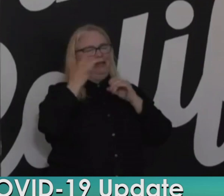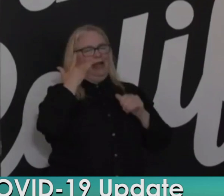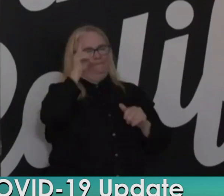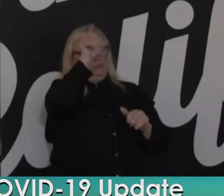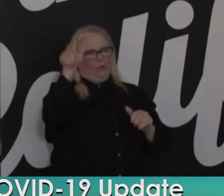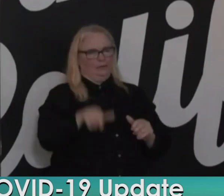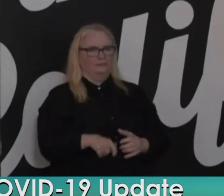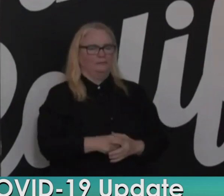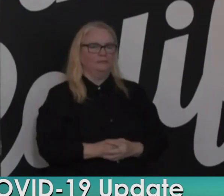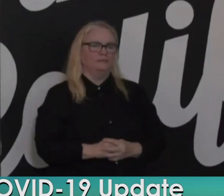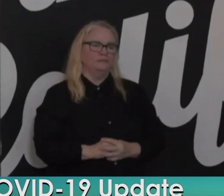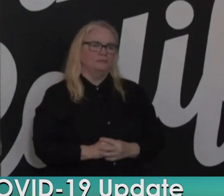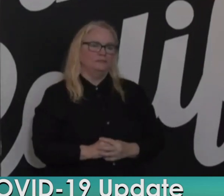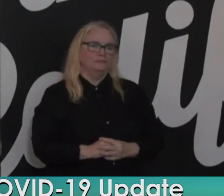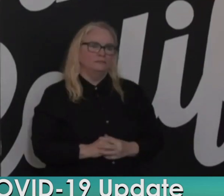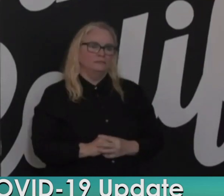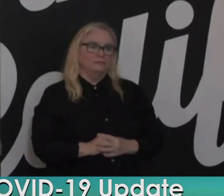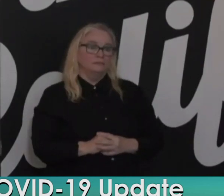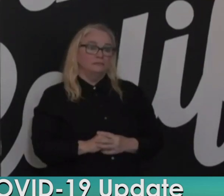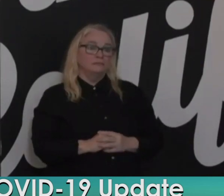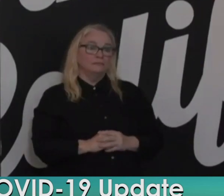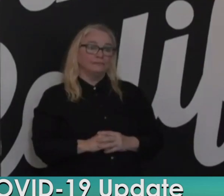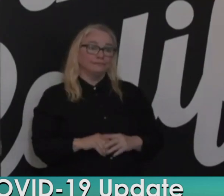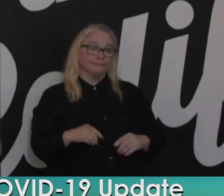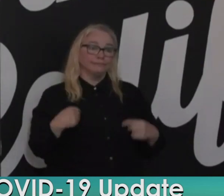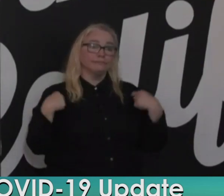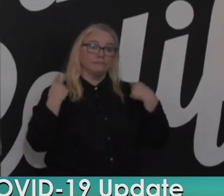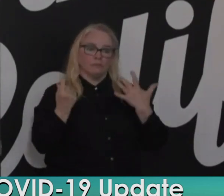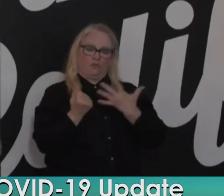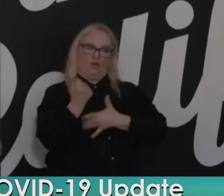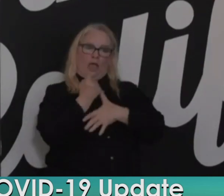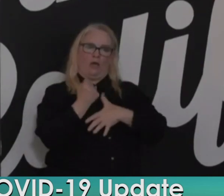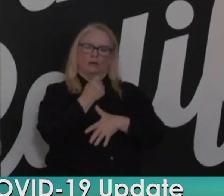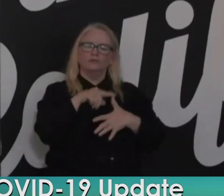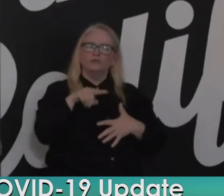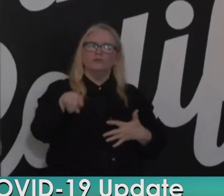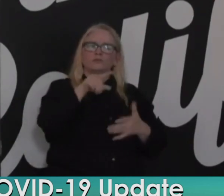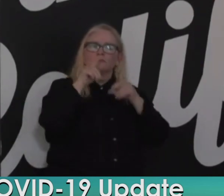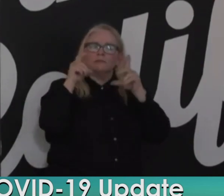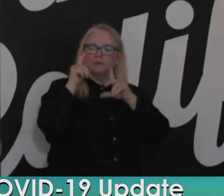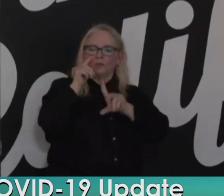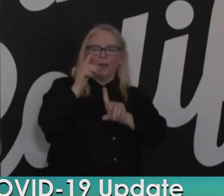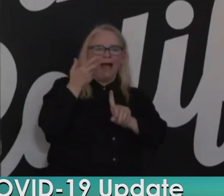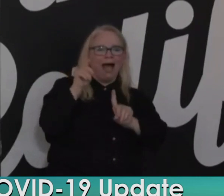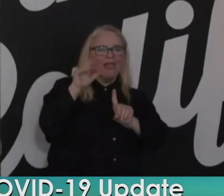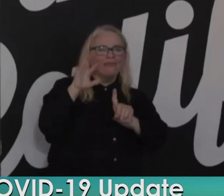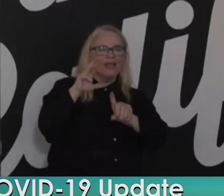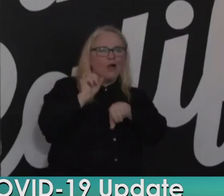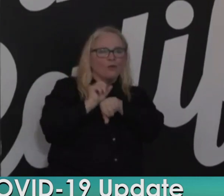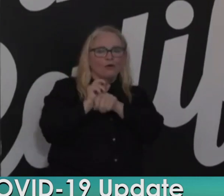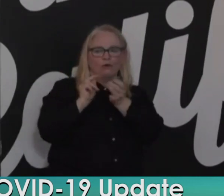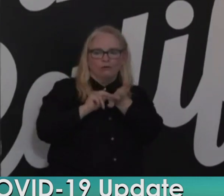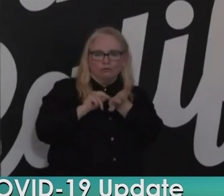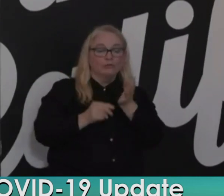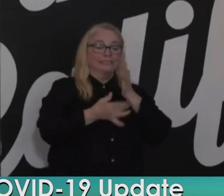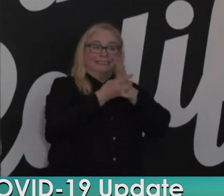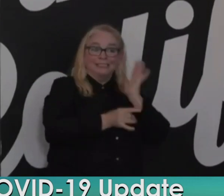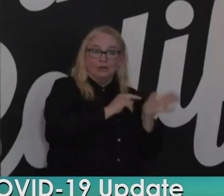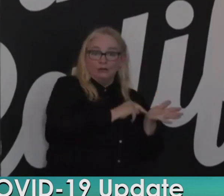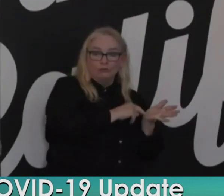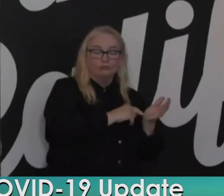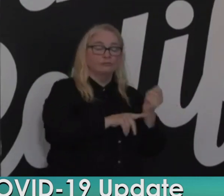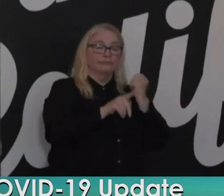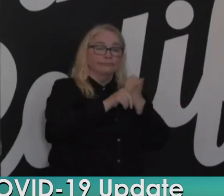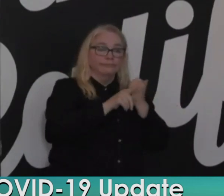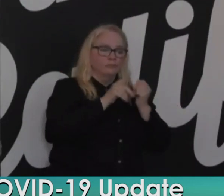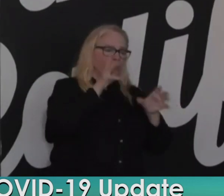our healthcare professionals, we've prioritized our first responders, our skilled nursing facilities, assisted living, but we will,